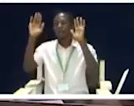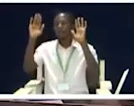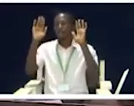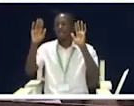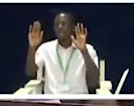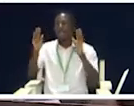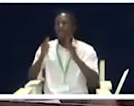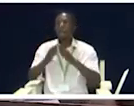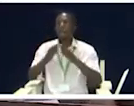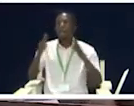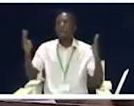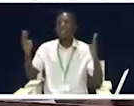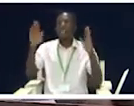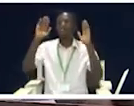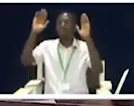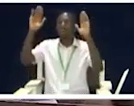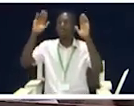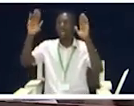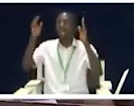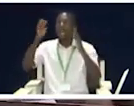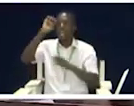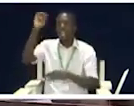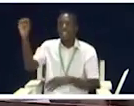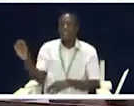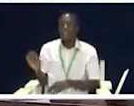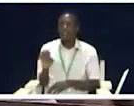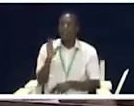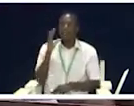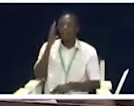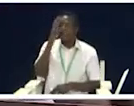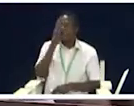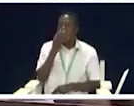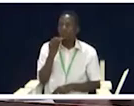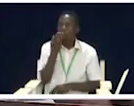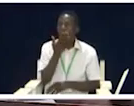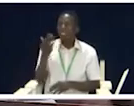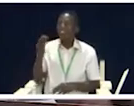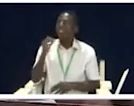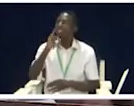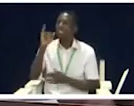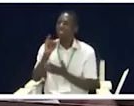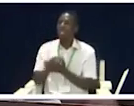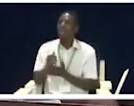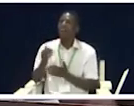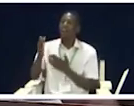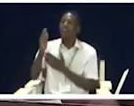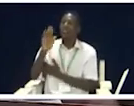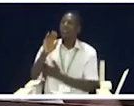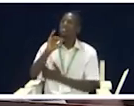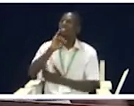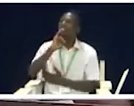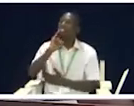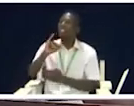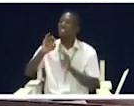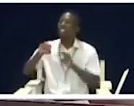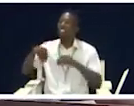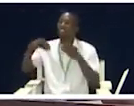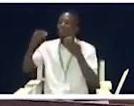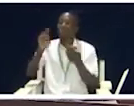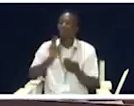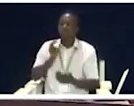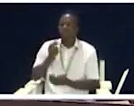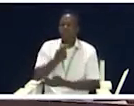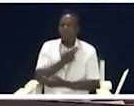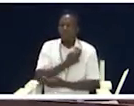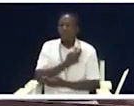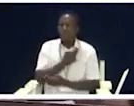biggest wonder ever. And the beautiful thing about this is that God was giving us hints in scriptures that there is